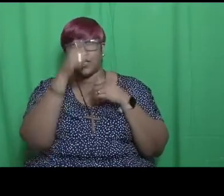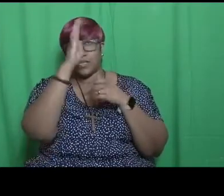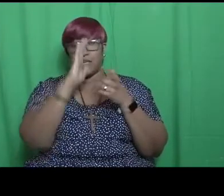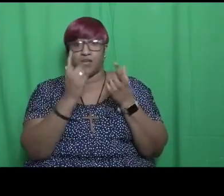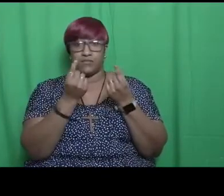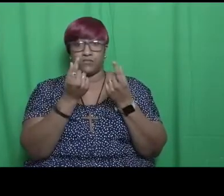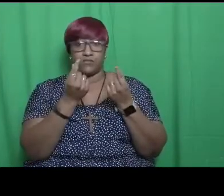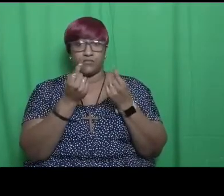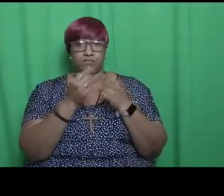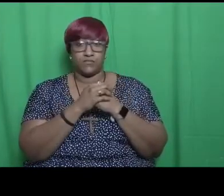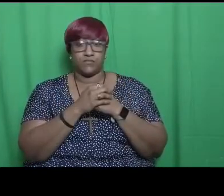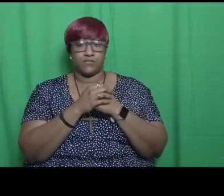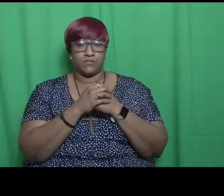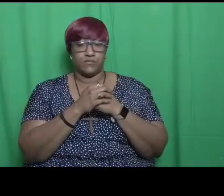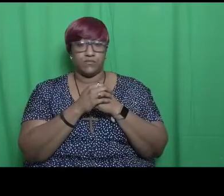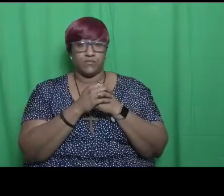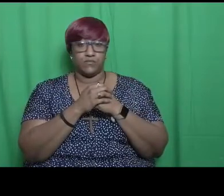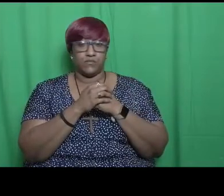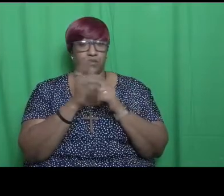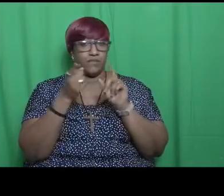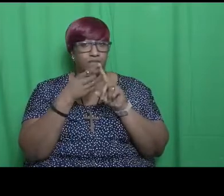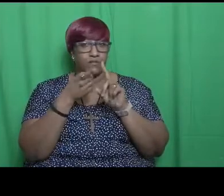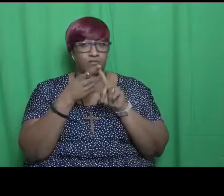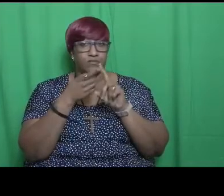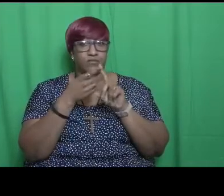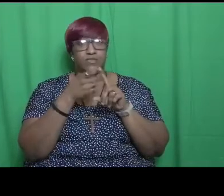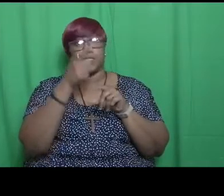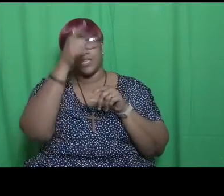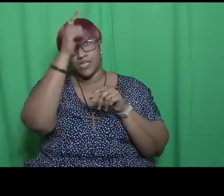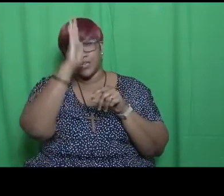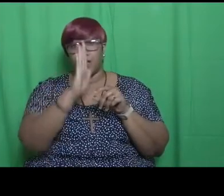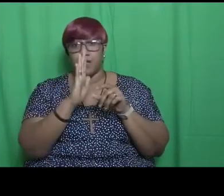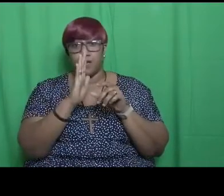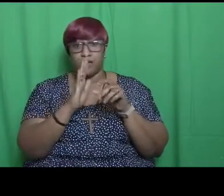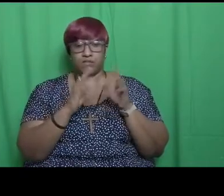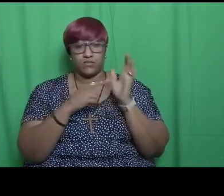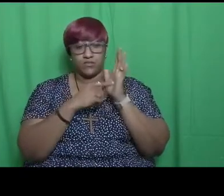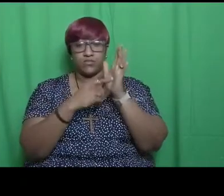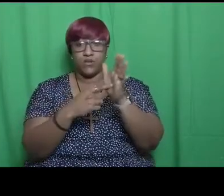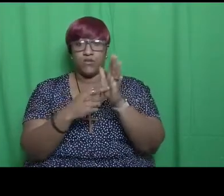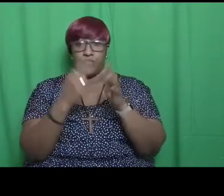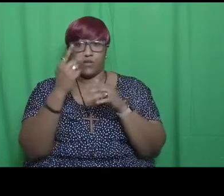know they all messed up. First of all, God showed himself.